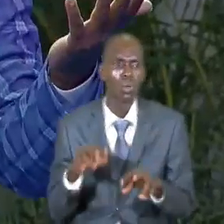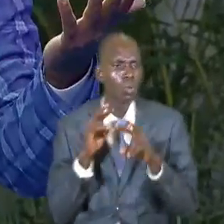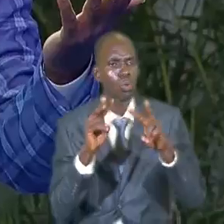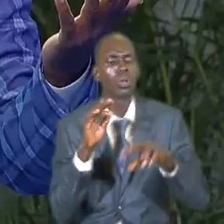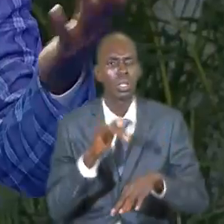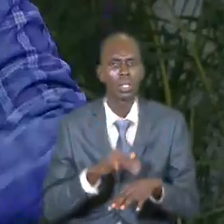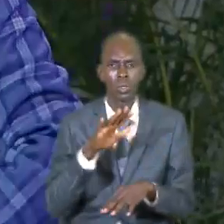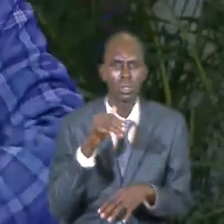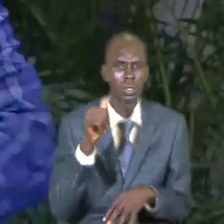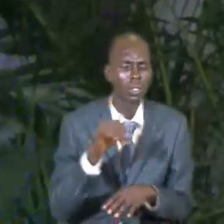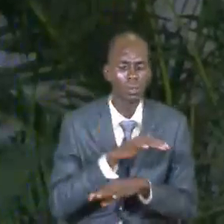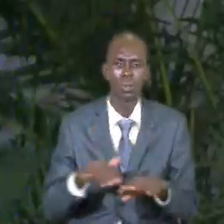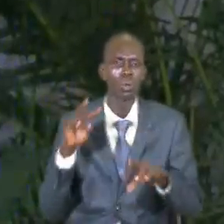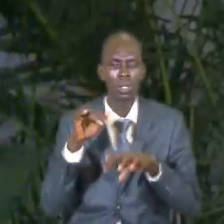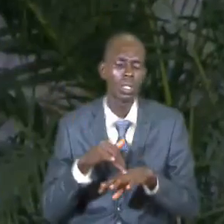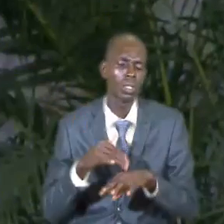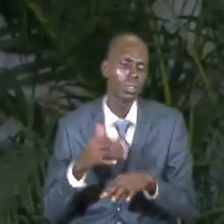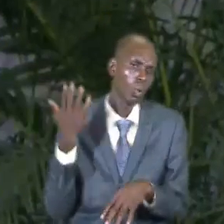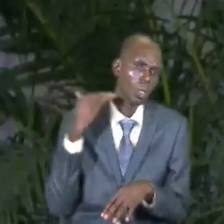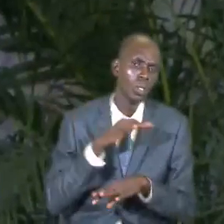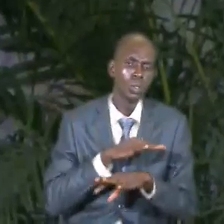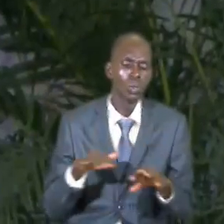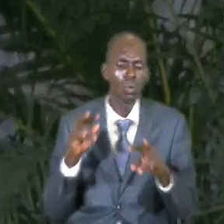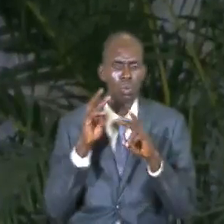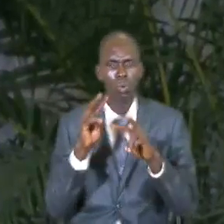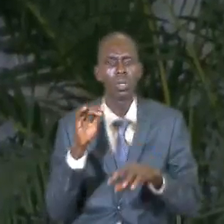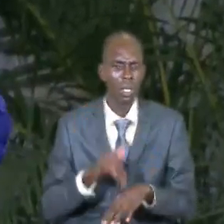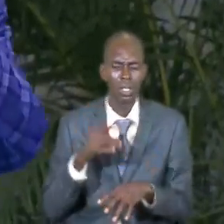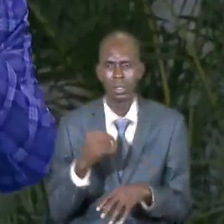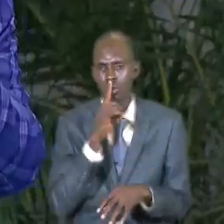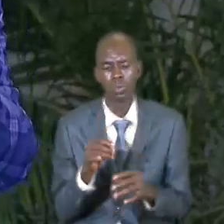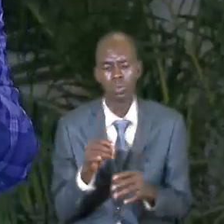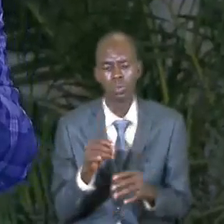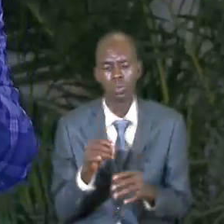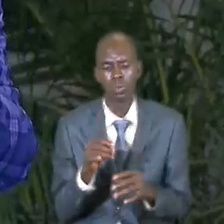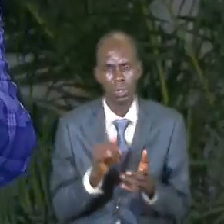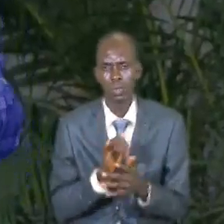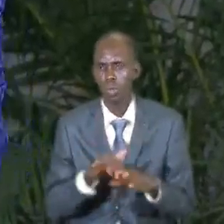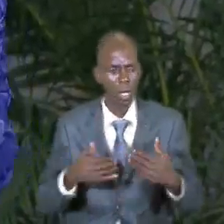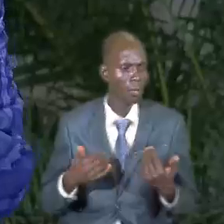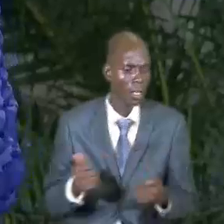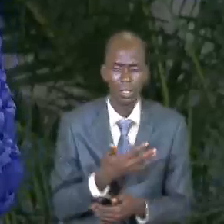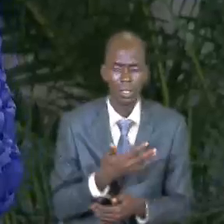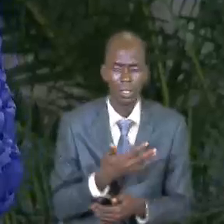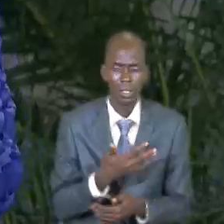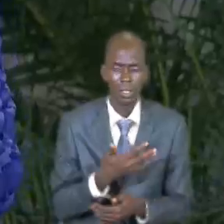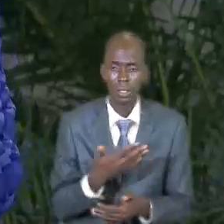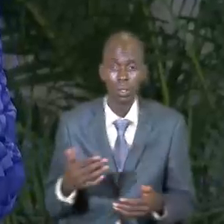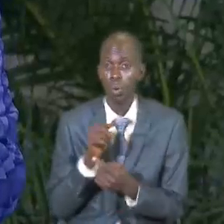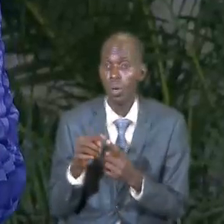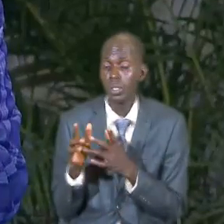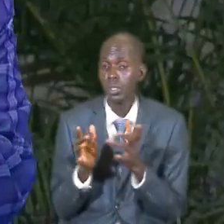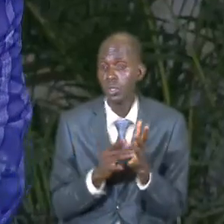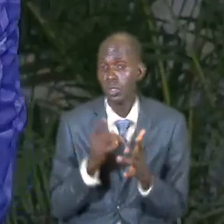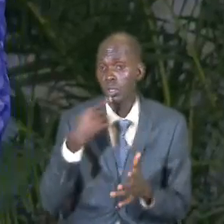you don't have any man, and look at the fact that you're weak inside. When Jesus speaks, Power comes with that